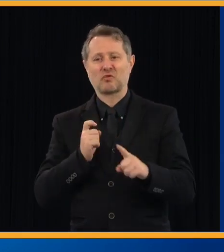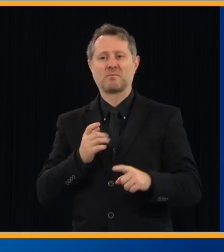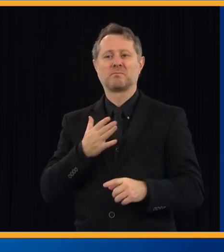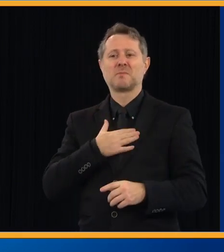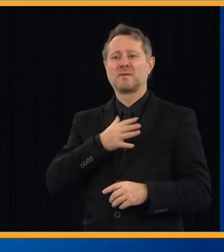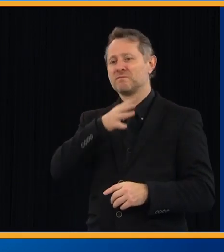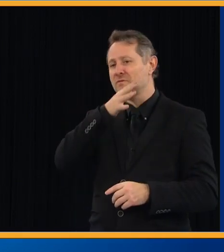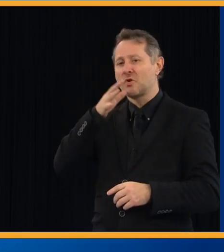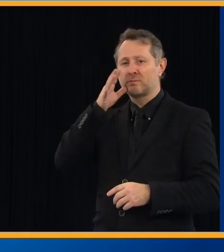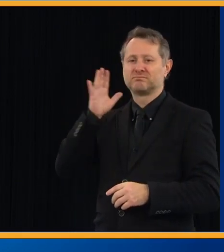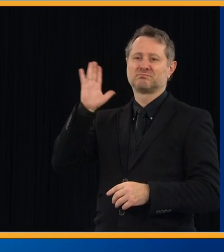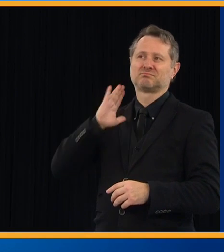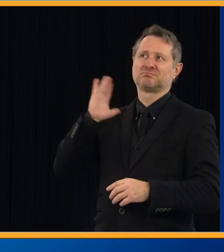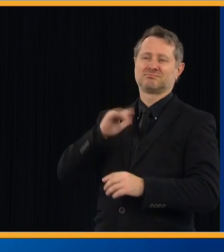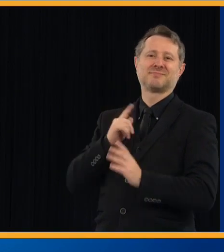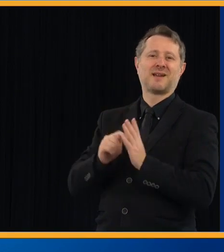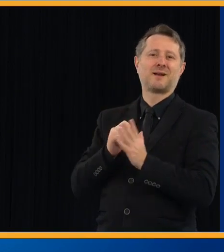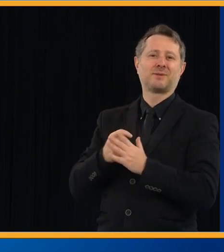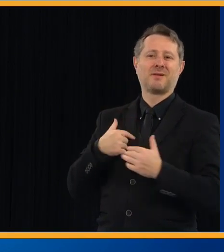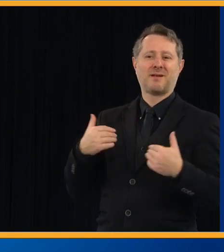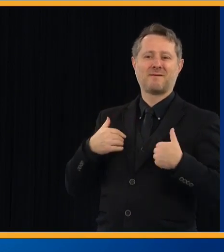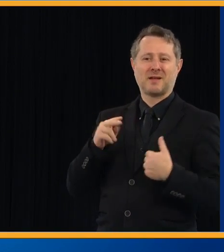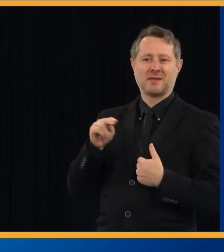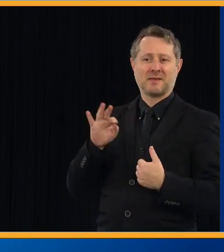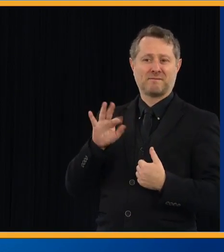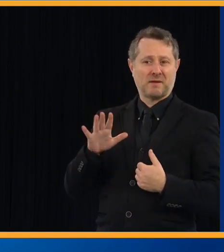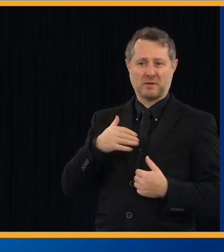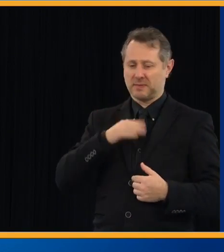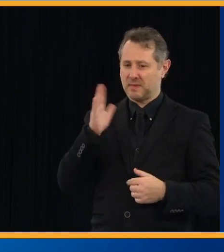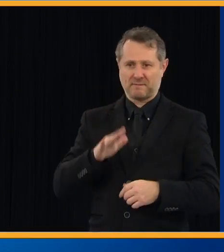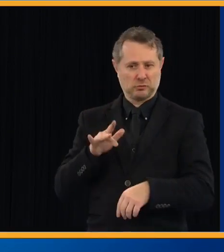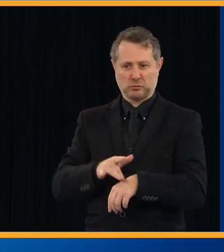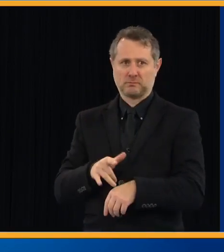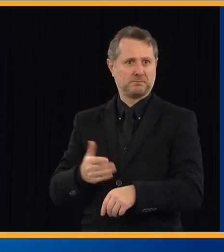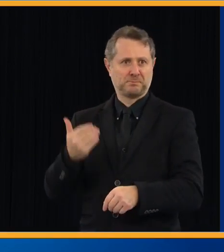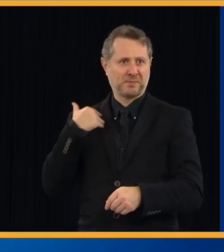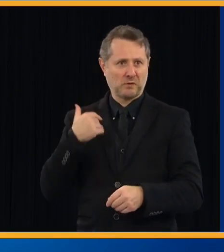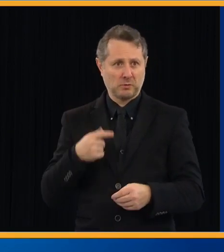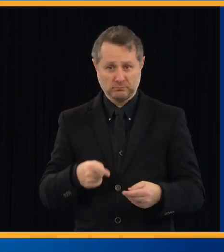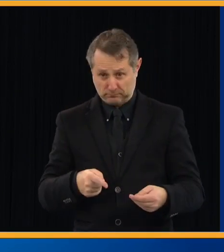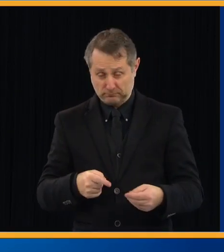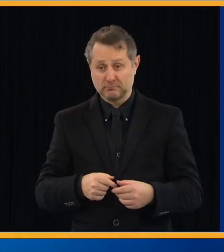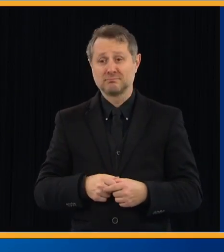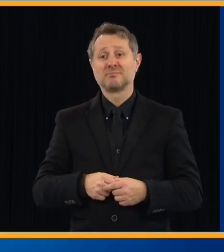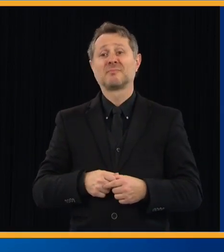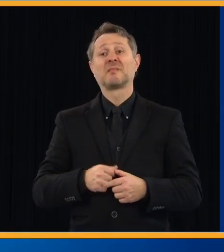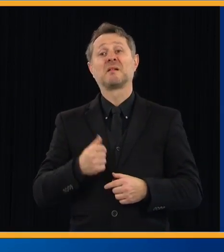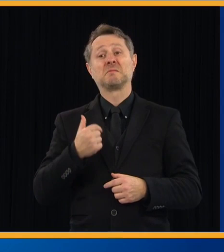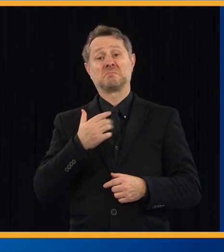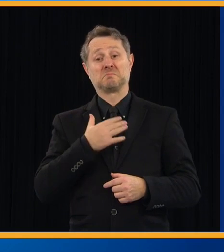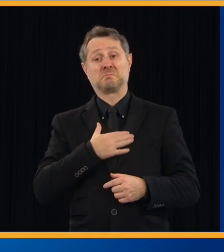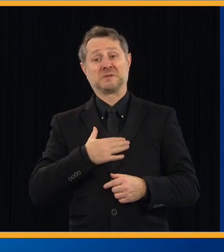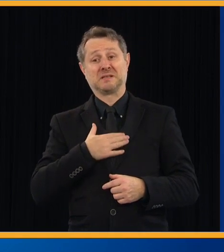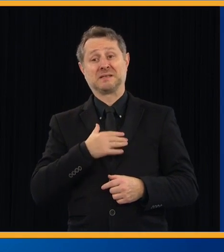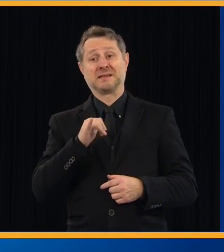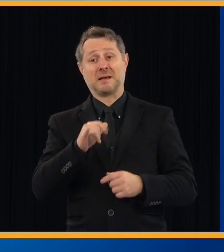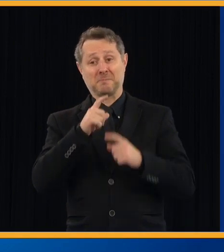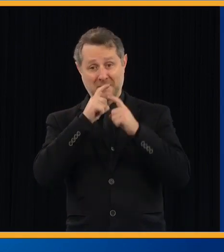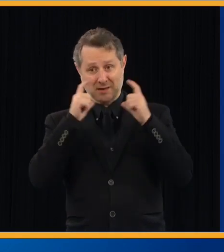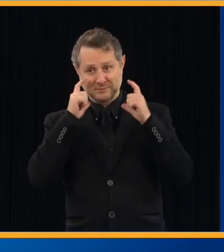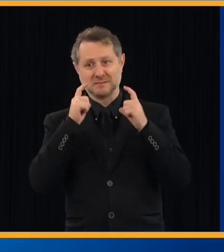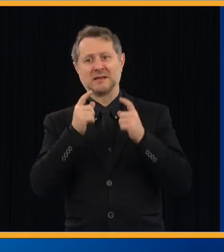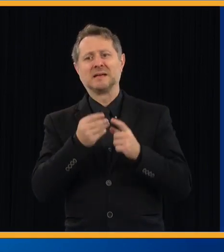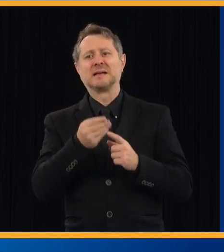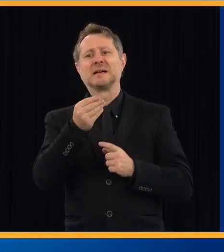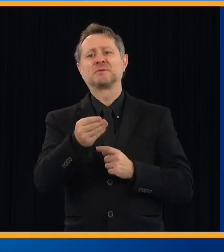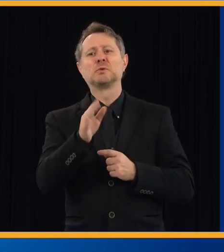days. It has never been used. If you could, would you please give this mask to a